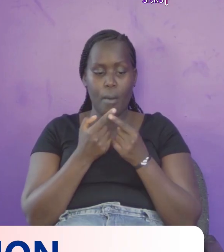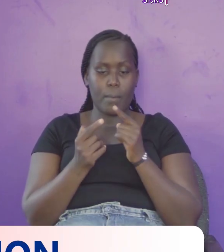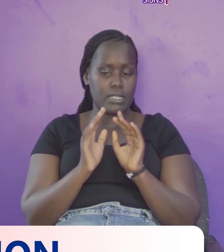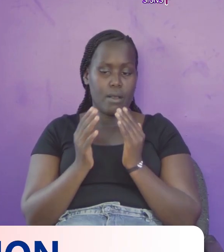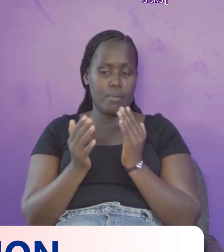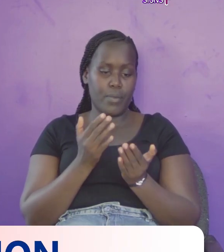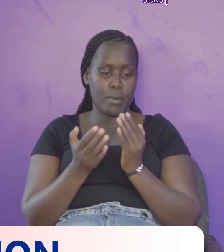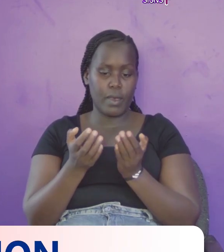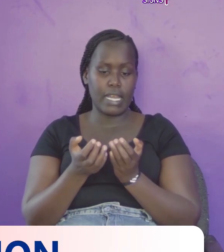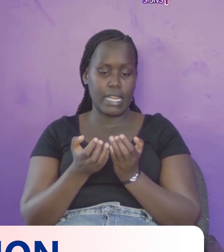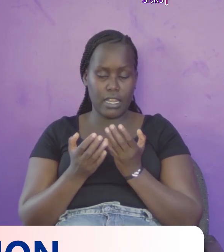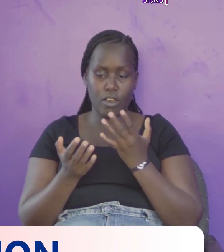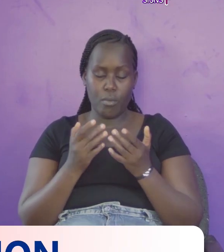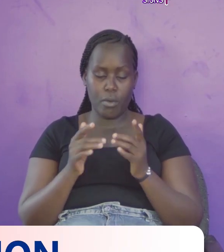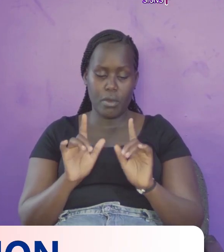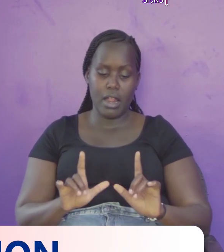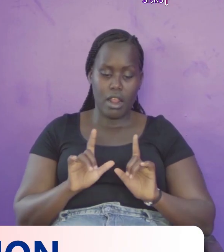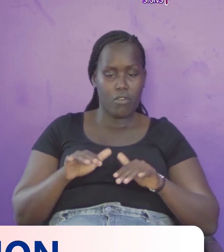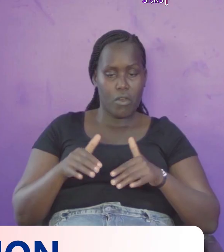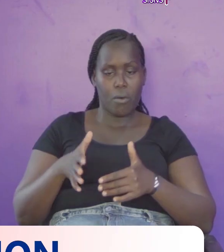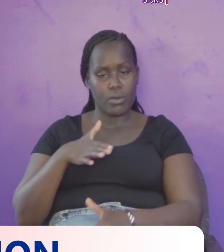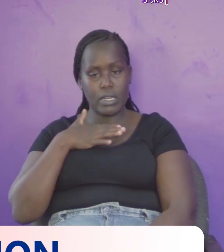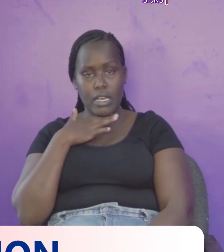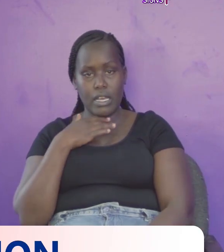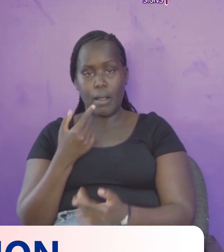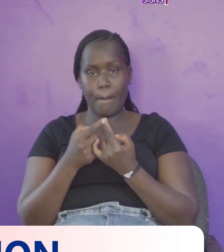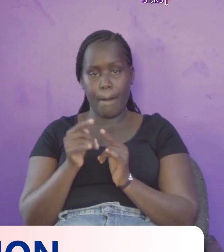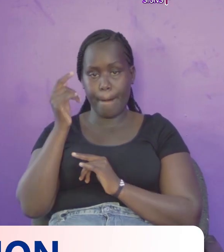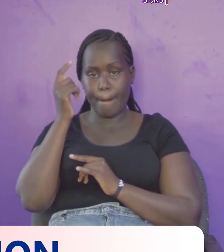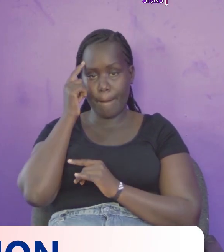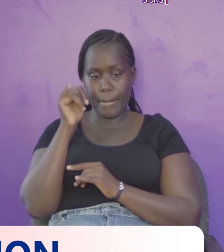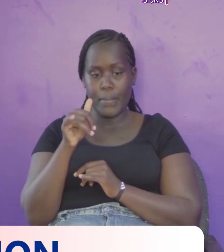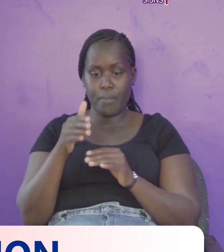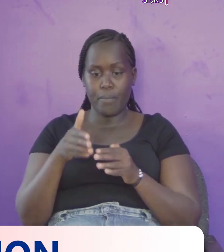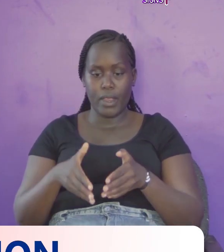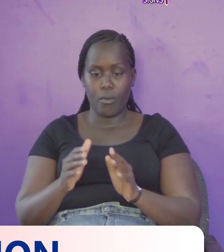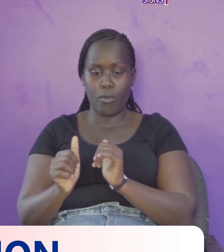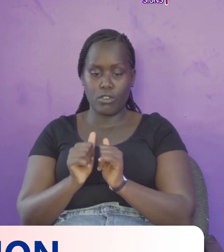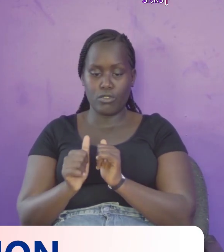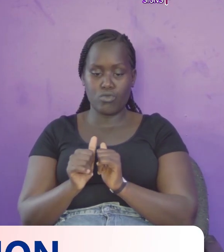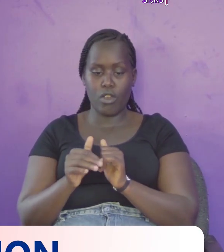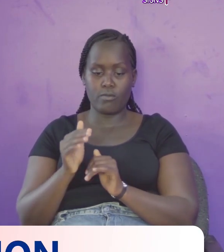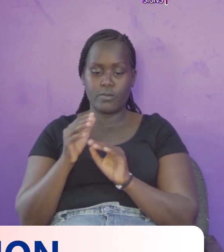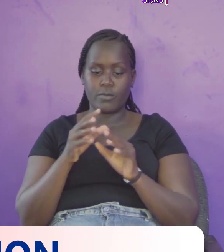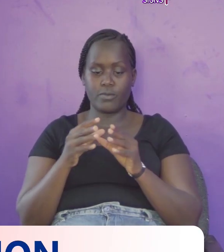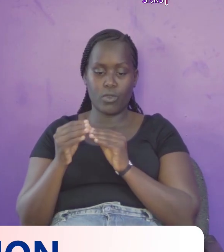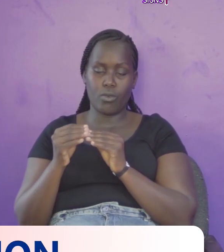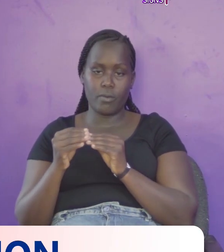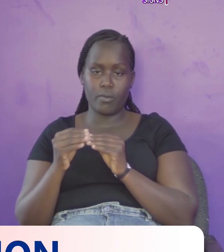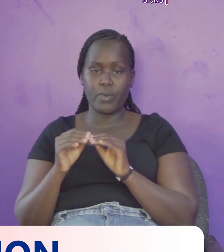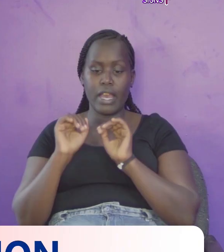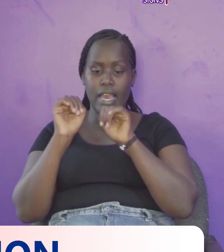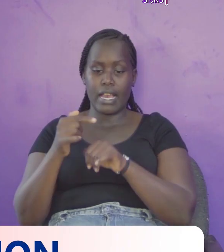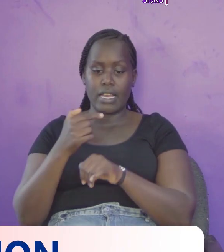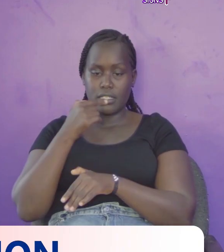still living or maybe even dead. But I'm thinking that those are the paths we are walking towards. But still, I can say that